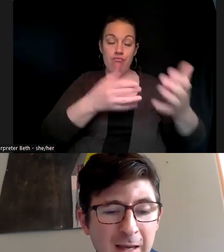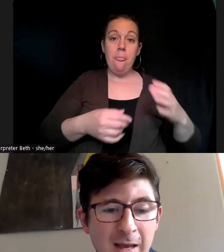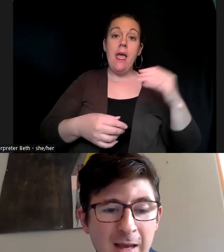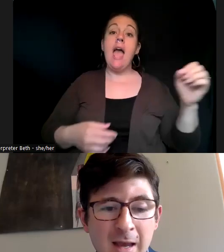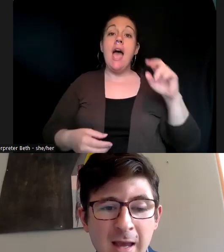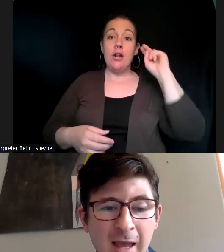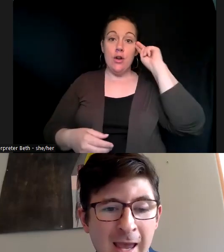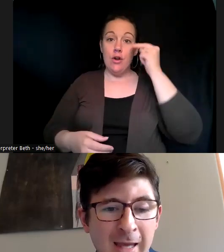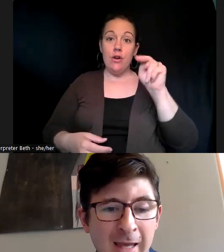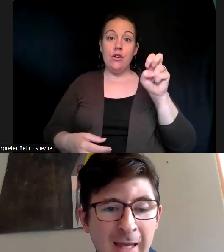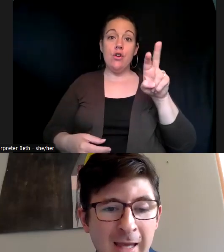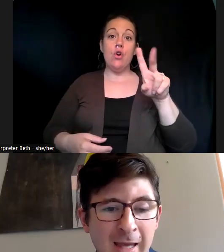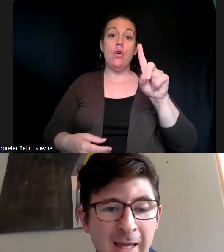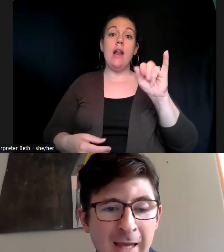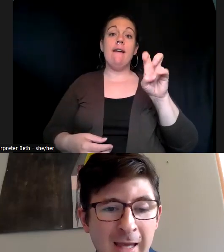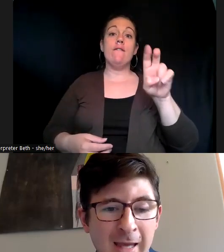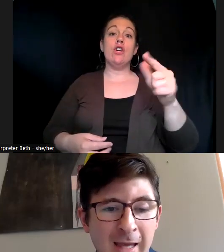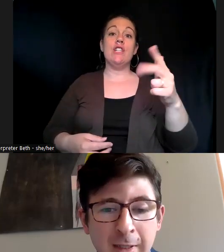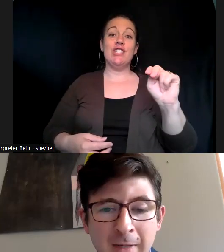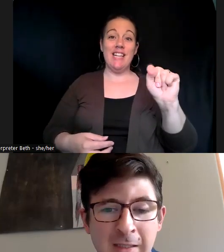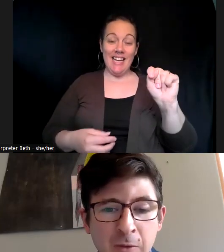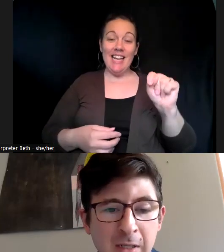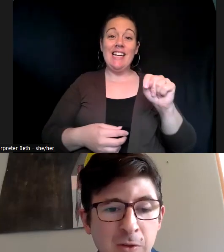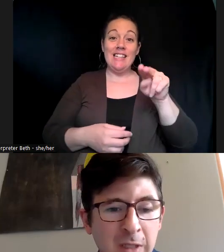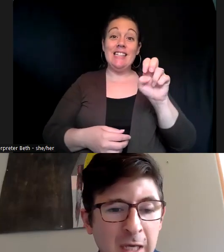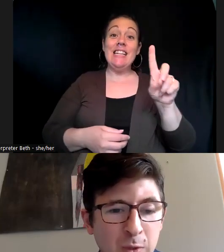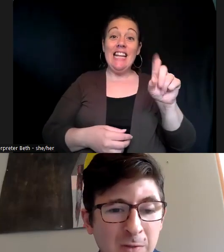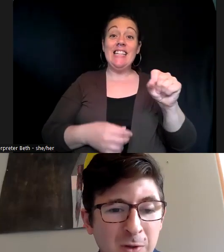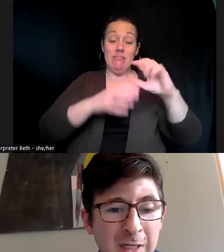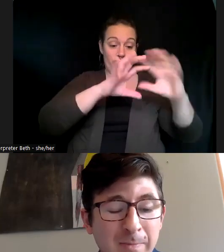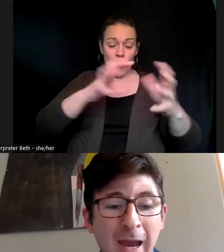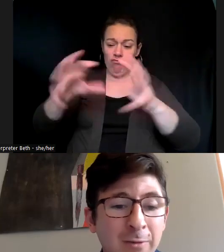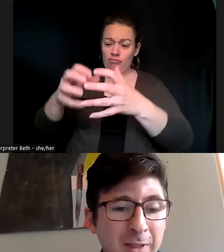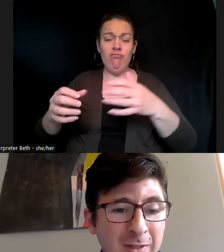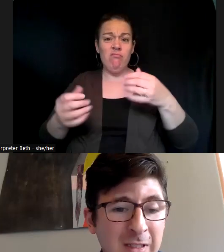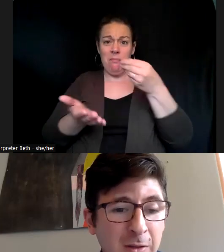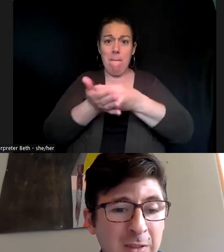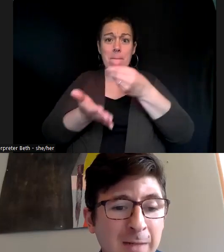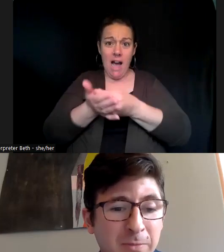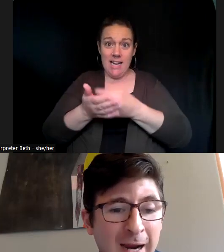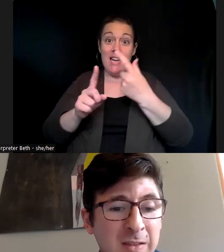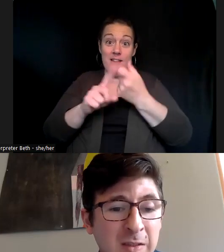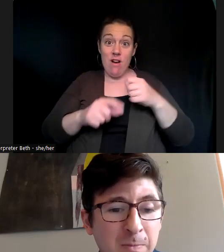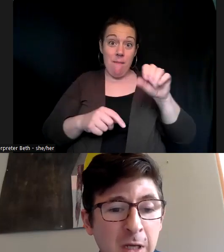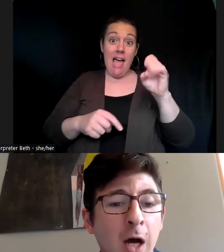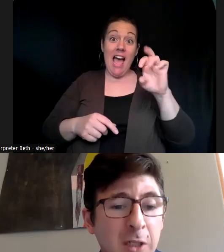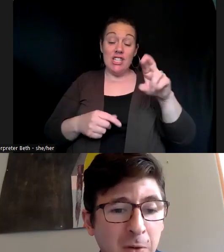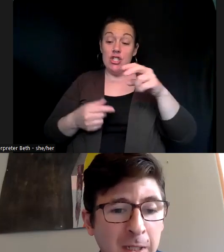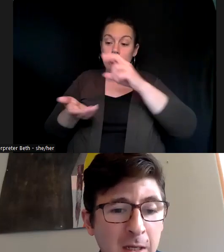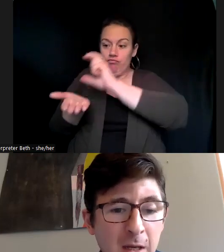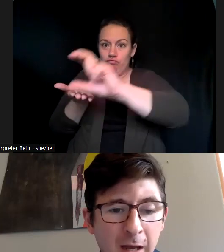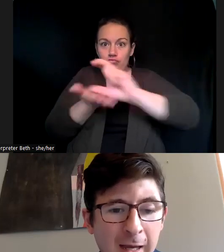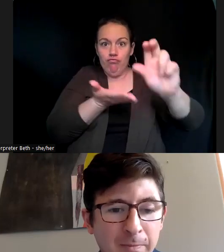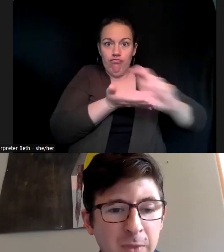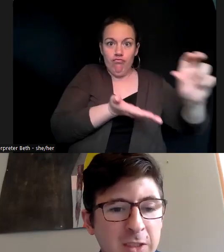needs. And those are really amazing ways to engage with the community. I would love to see those types of practices be